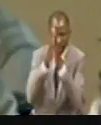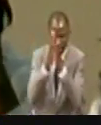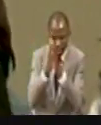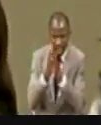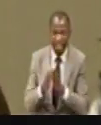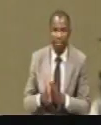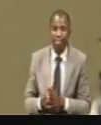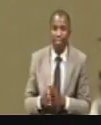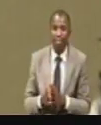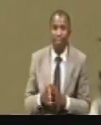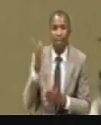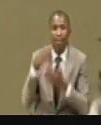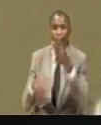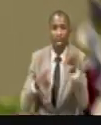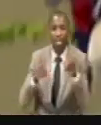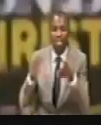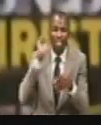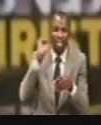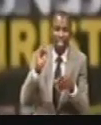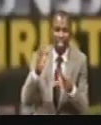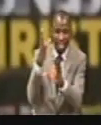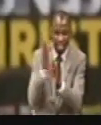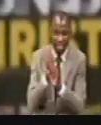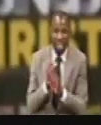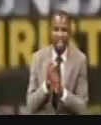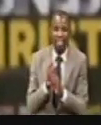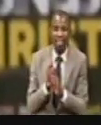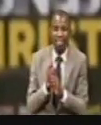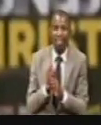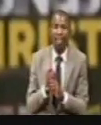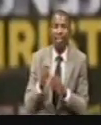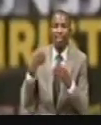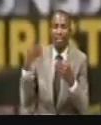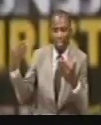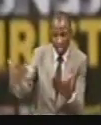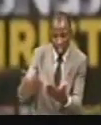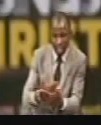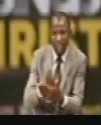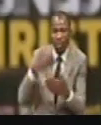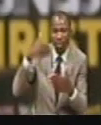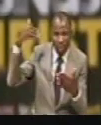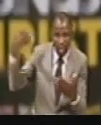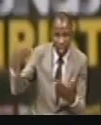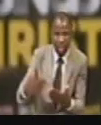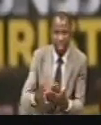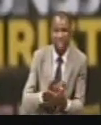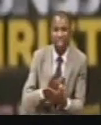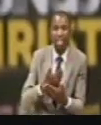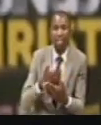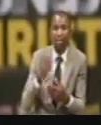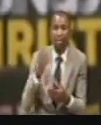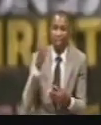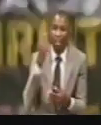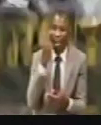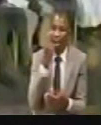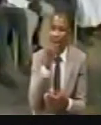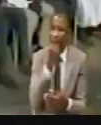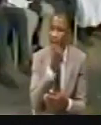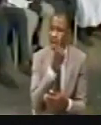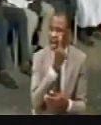thank you for giving me brand new eyes. Amen. What did she get?